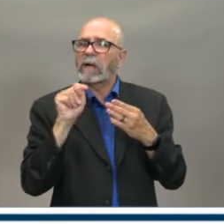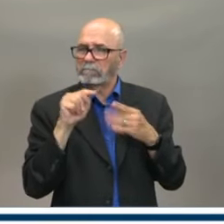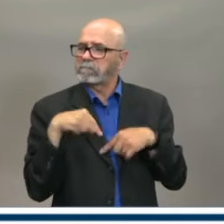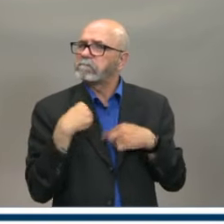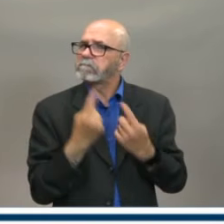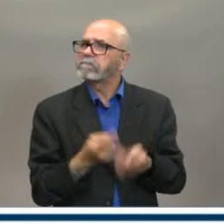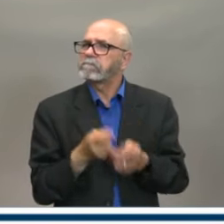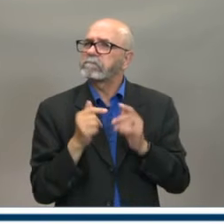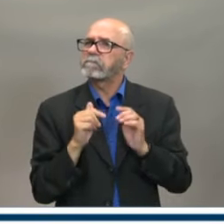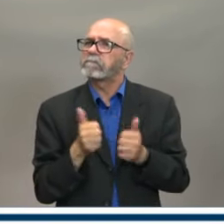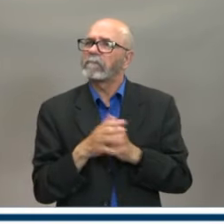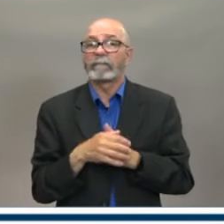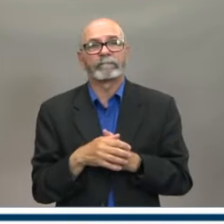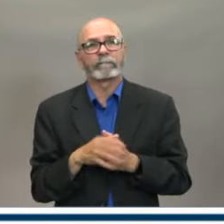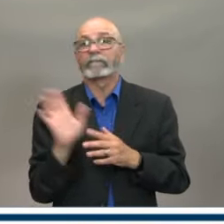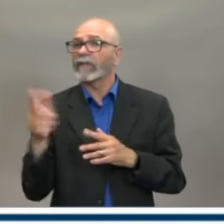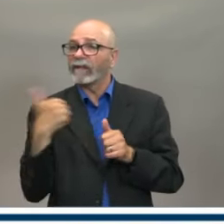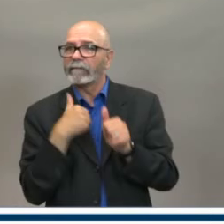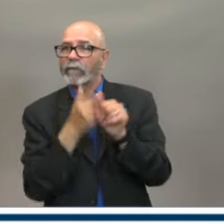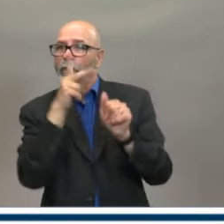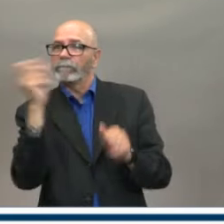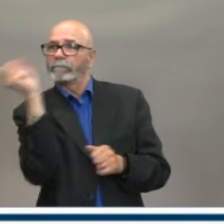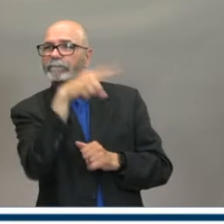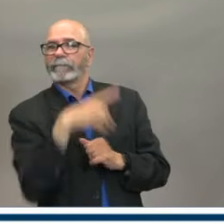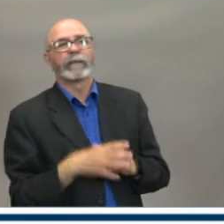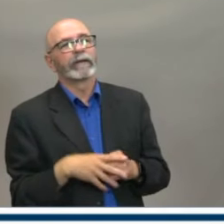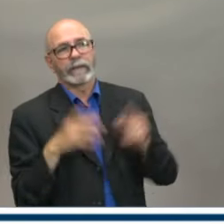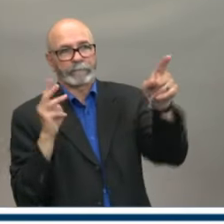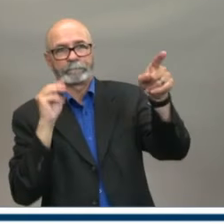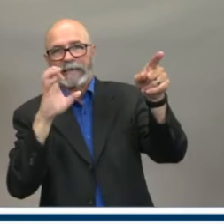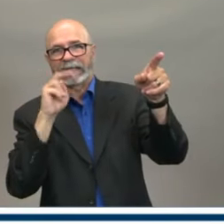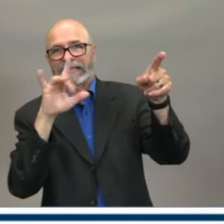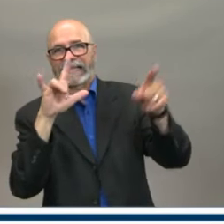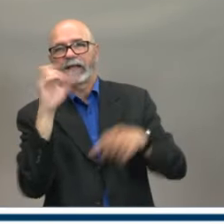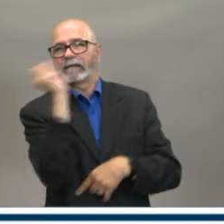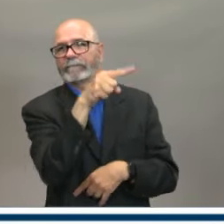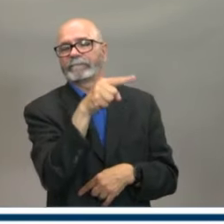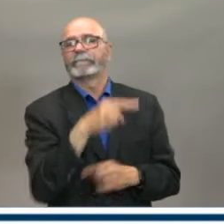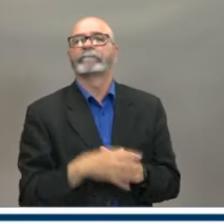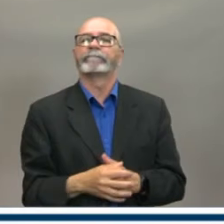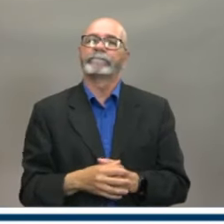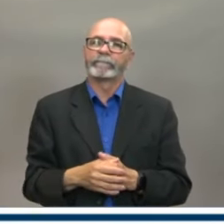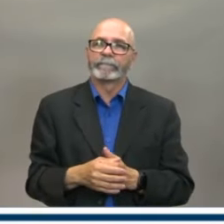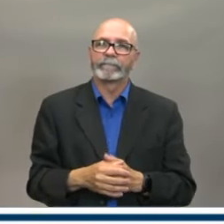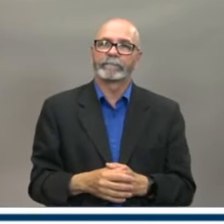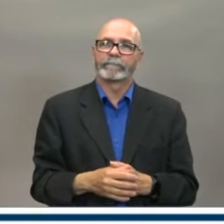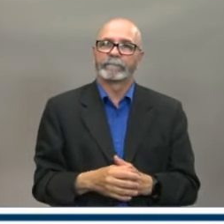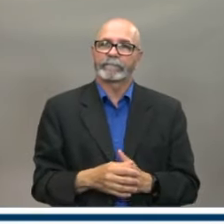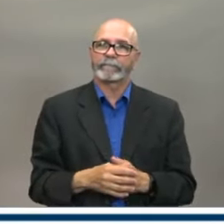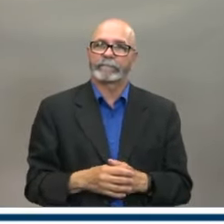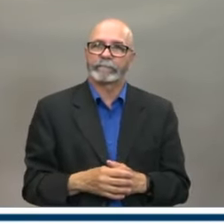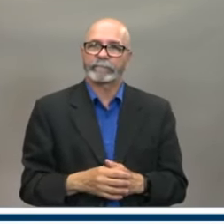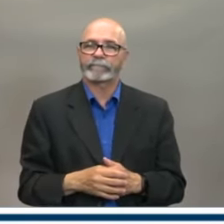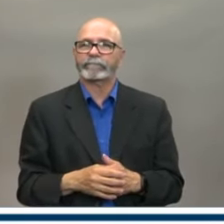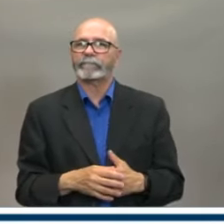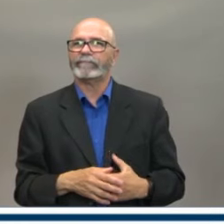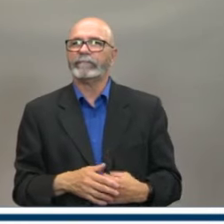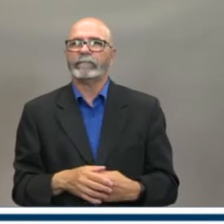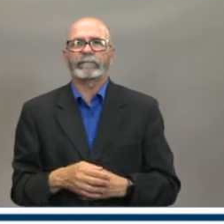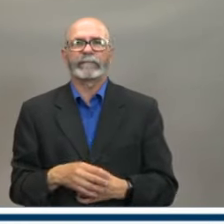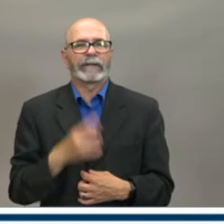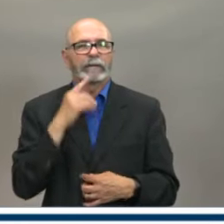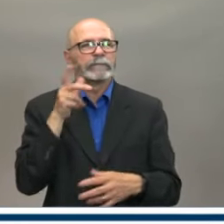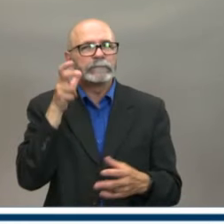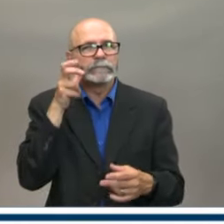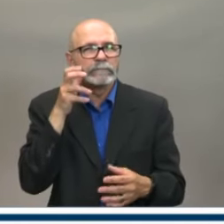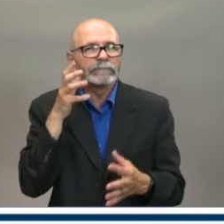Premier, some operations that are environmentally invasive have reclamation bonds to ensure that they're responsible for the cleanup of their site and